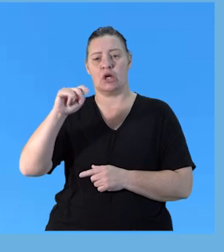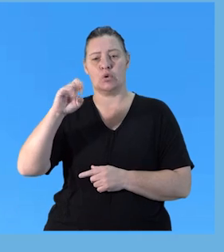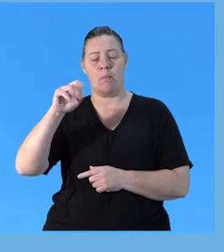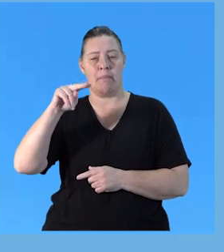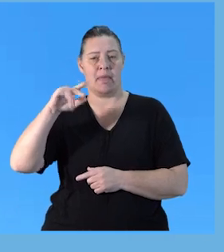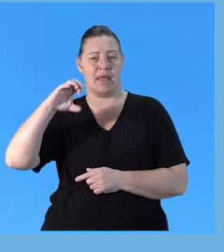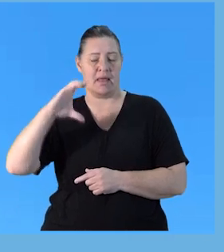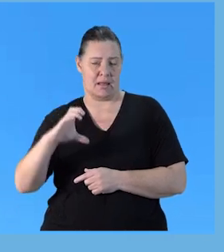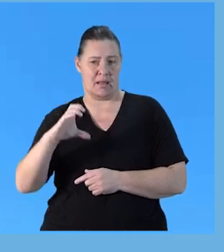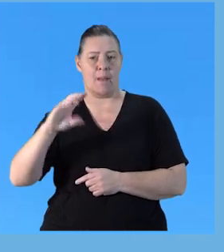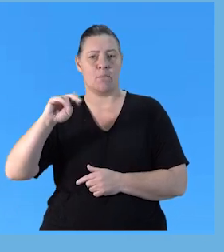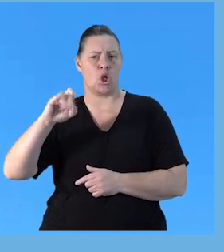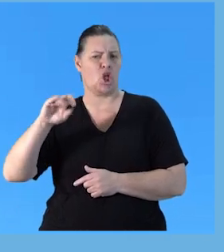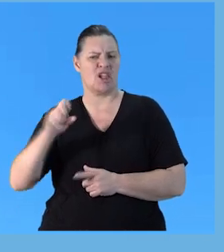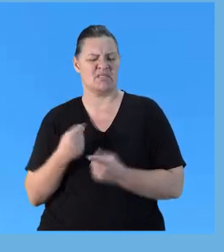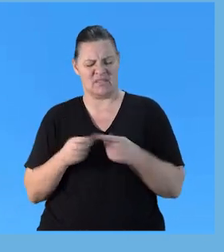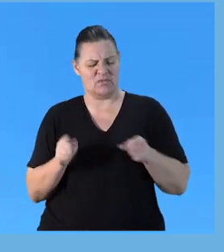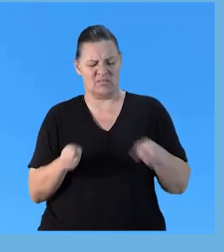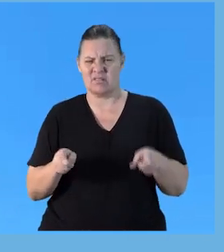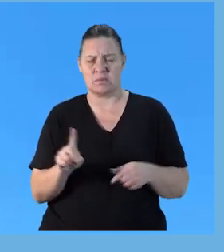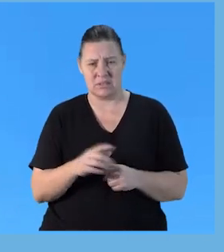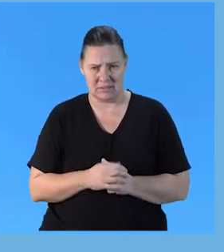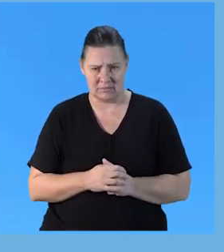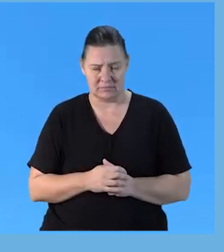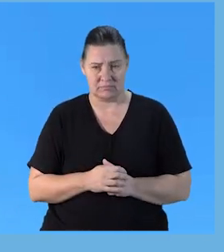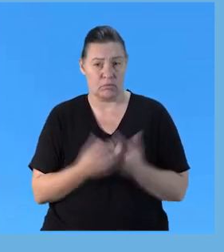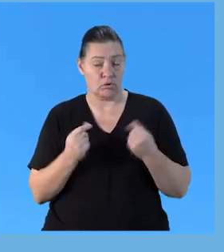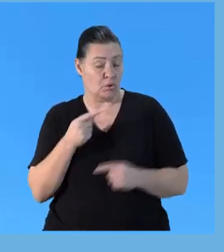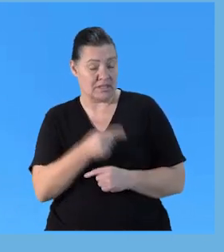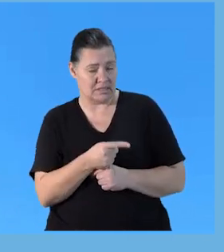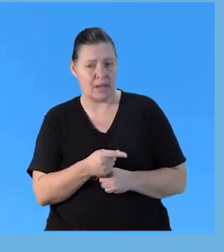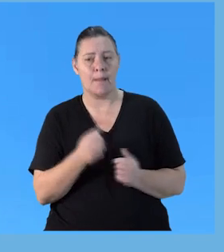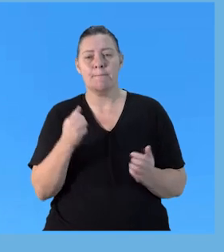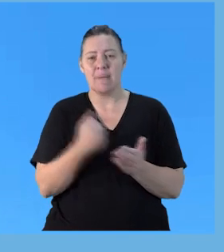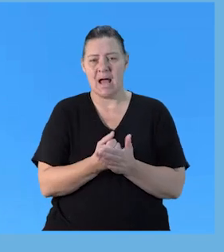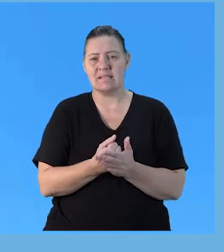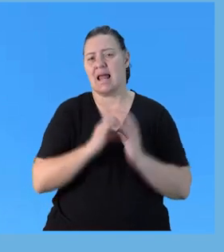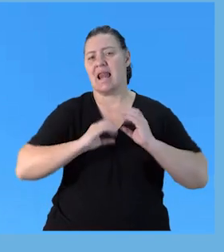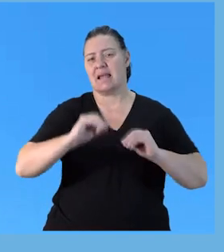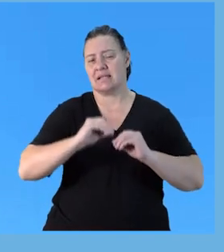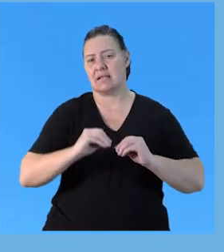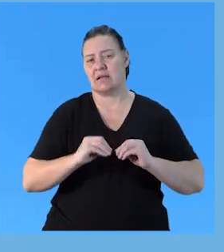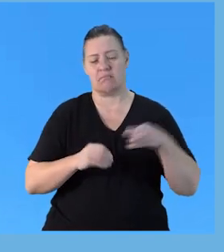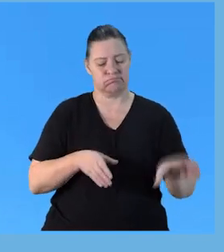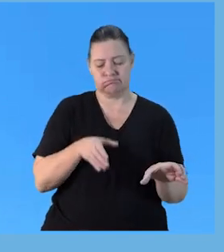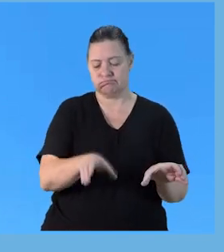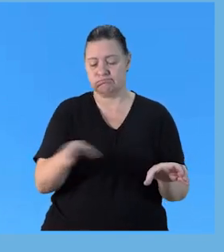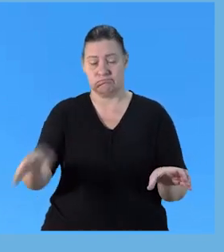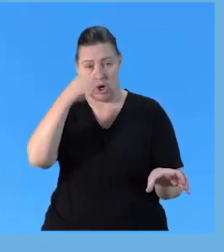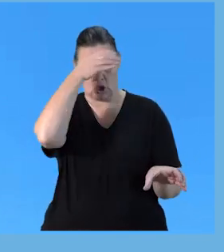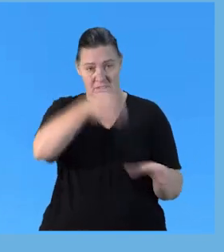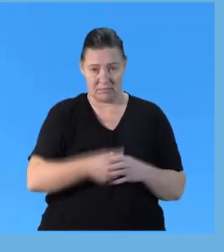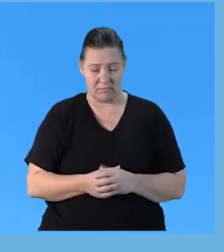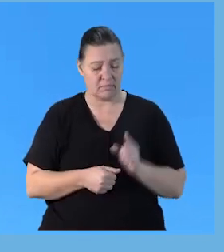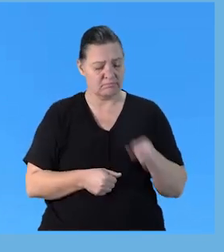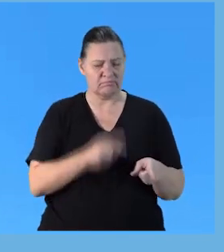a negative terminal. Now, should I have more than one of this, now this is going to constitute a battery. So if it's